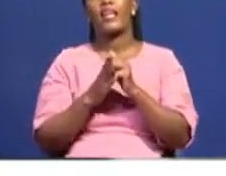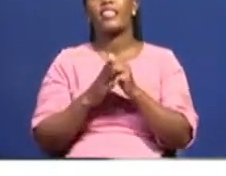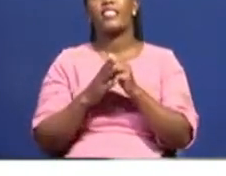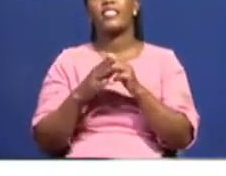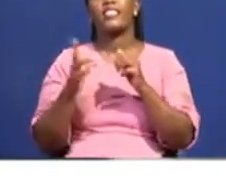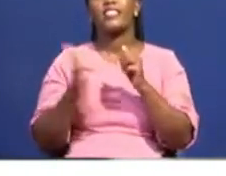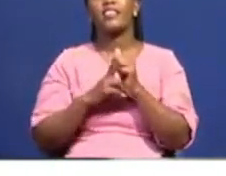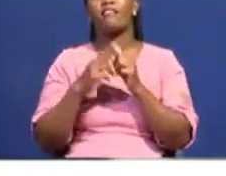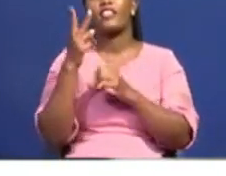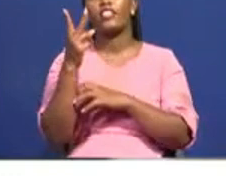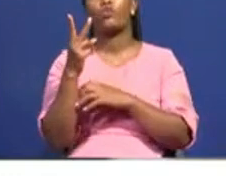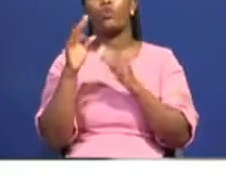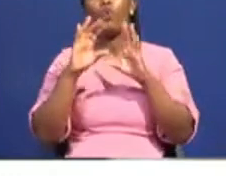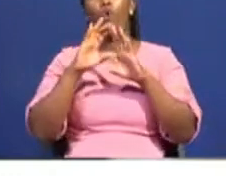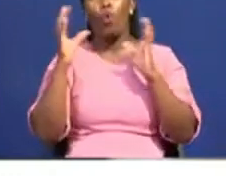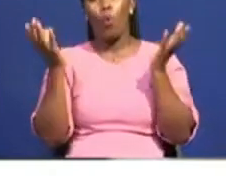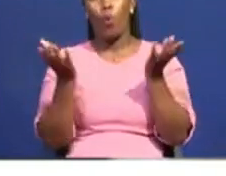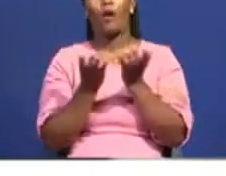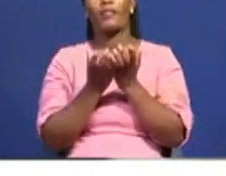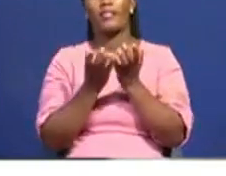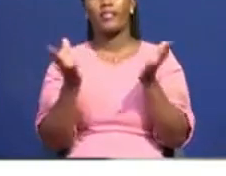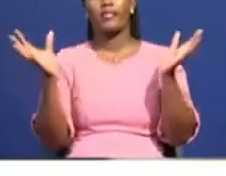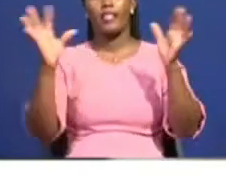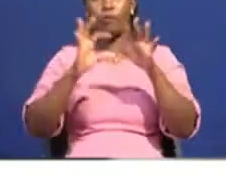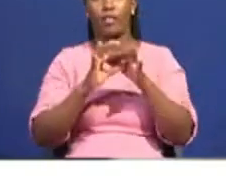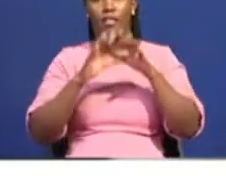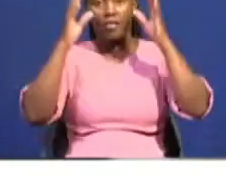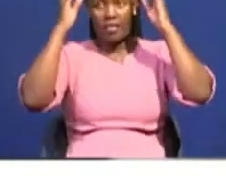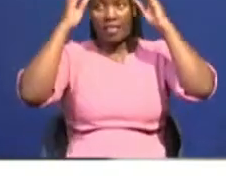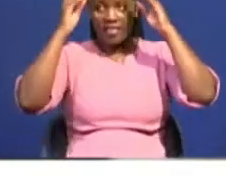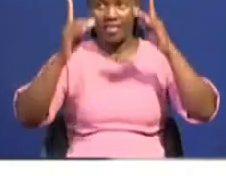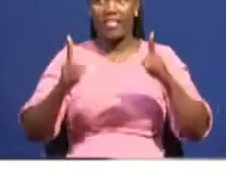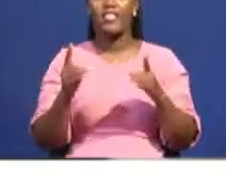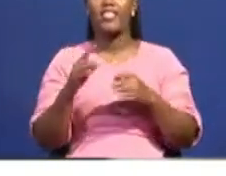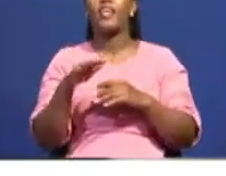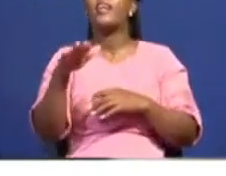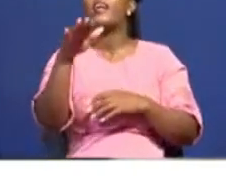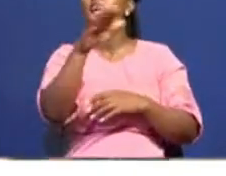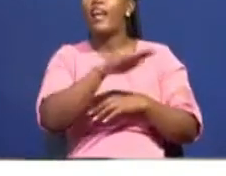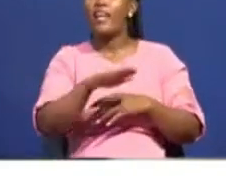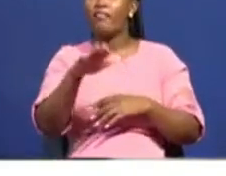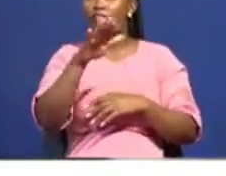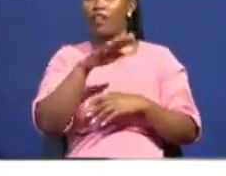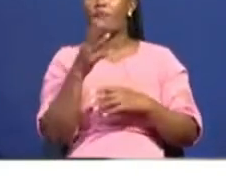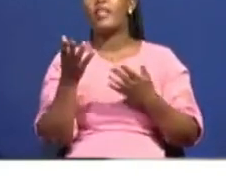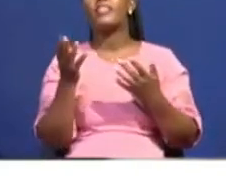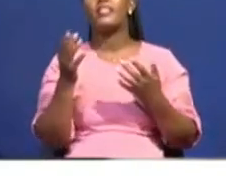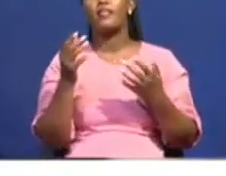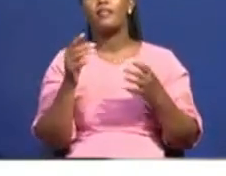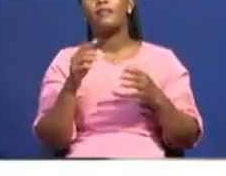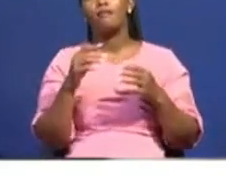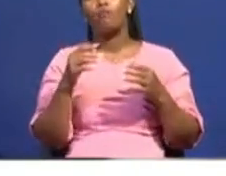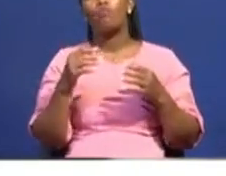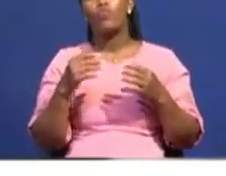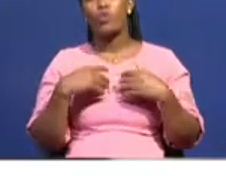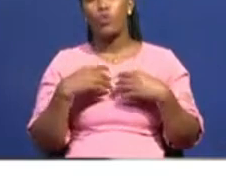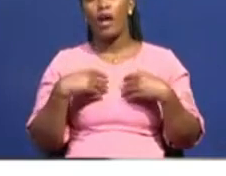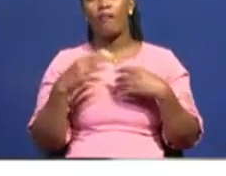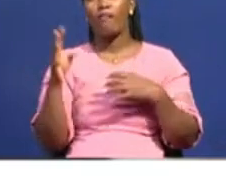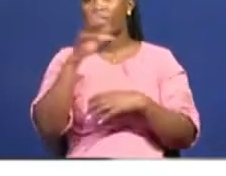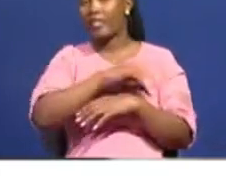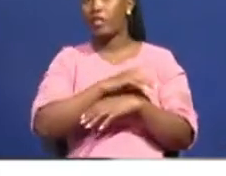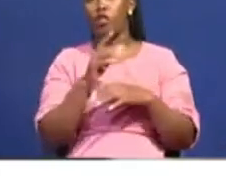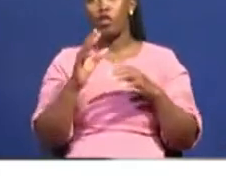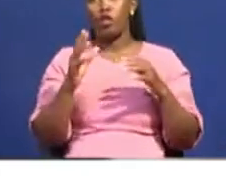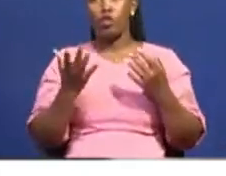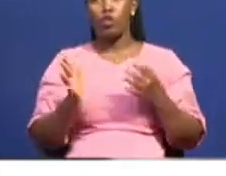1972, the world came together and decided that the environment requires a day where everybody can commemorate